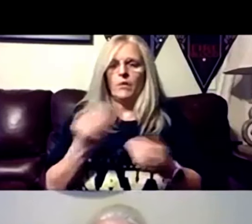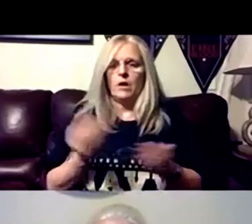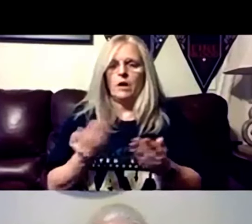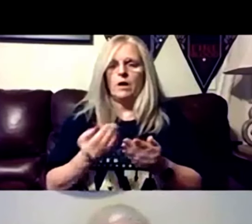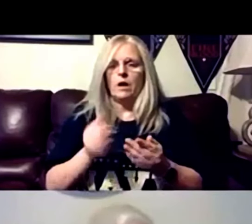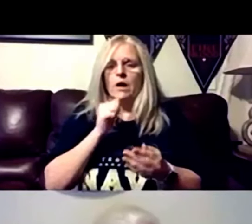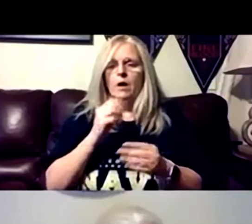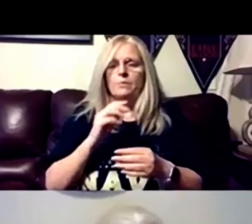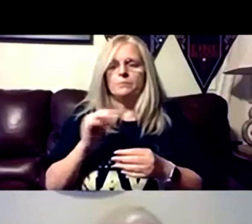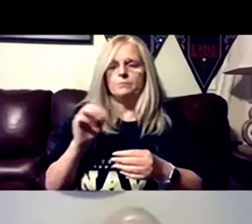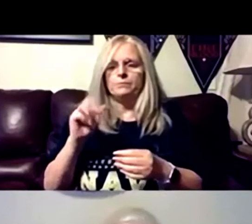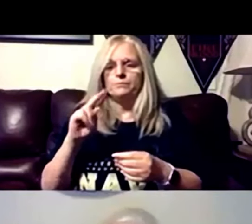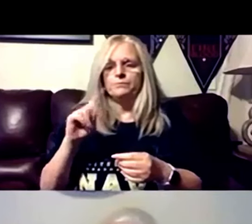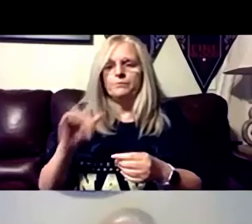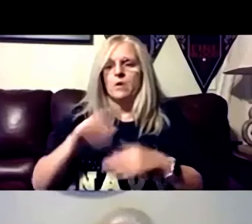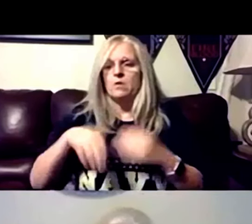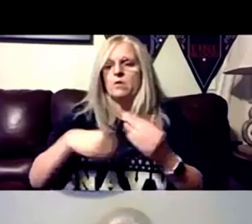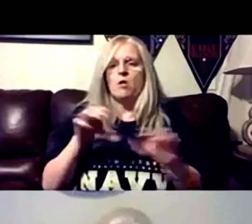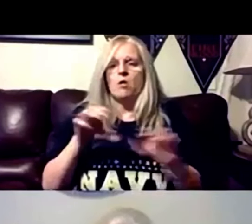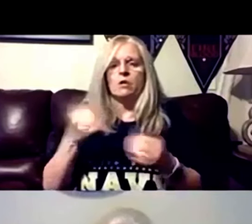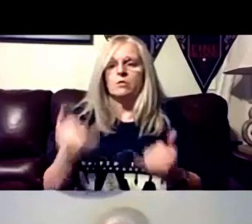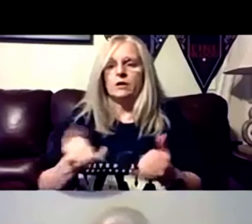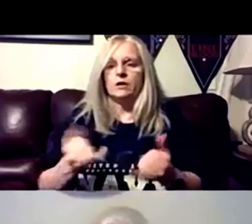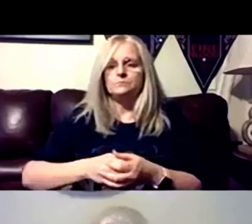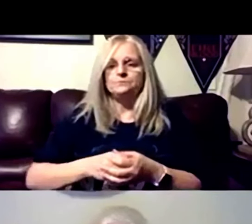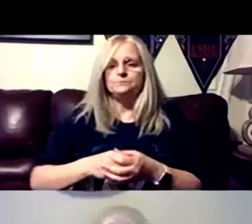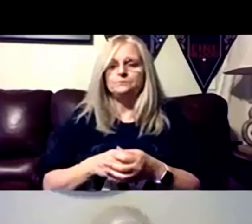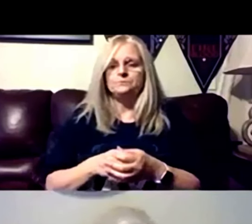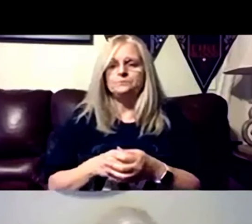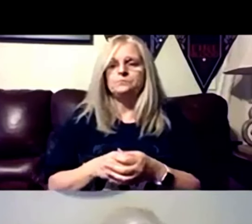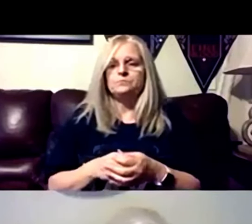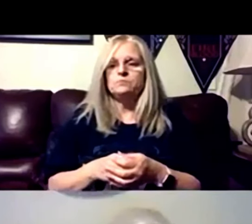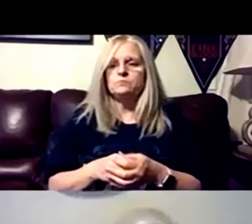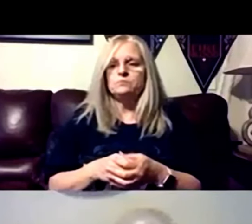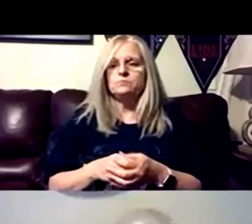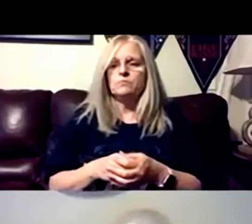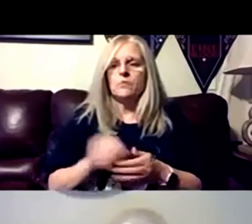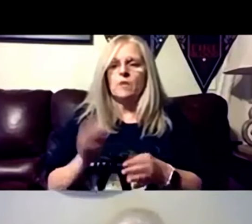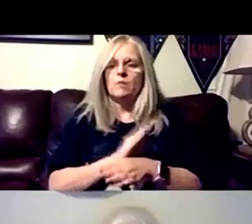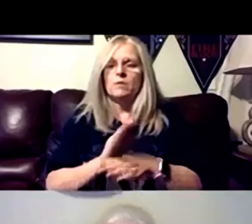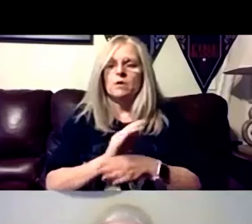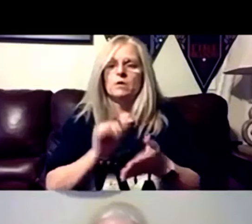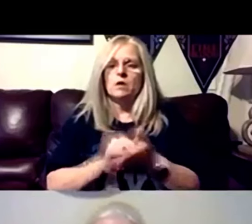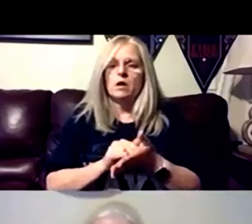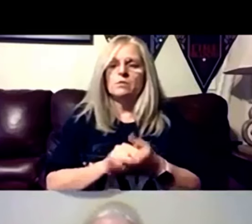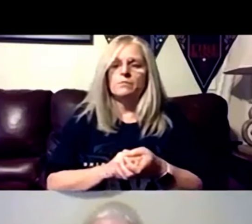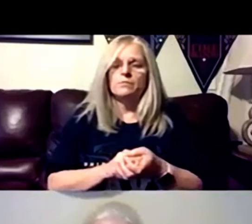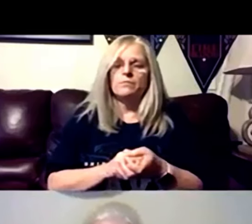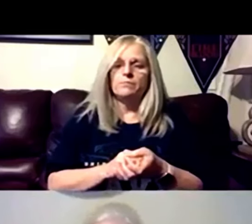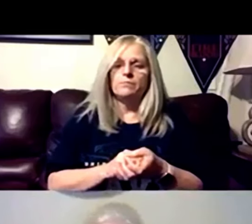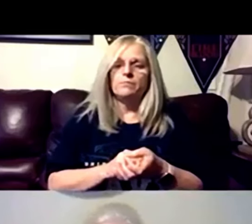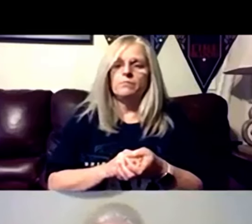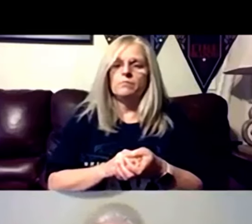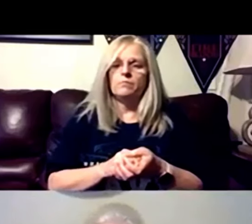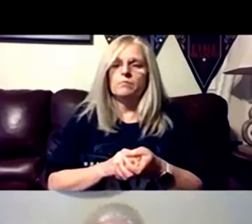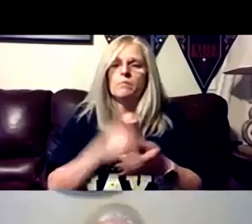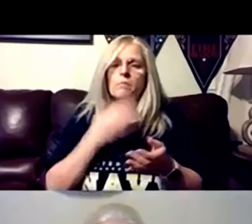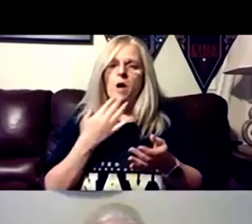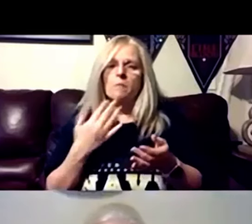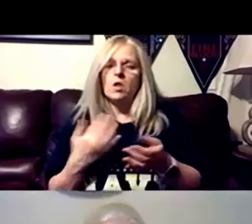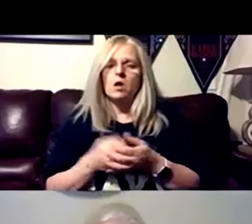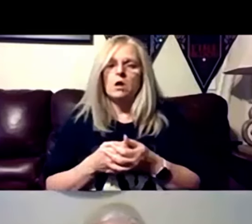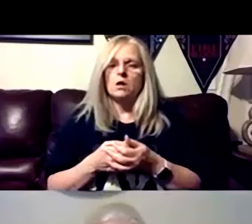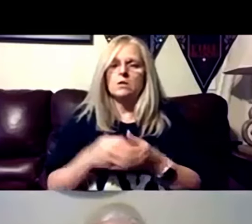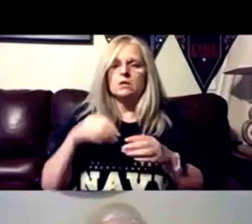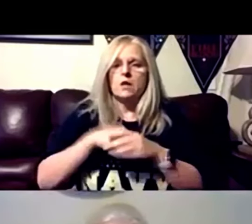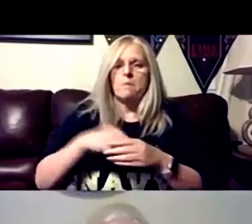know, this is all I do now. This is a business that you know, my blood, like it's just in my